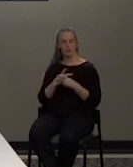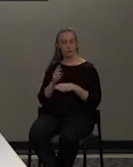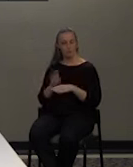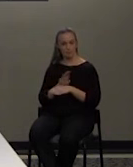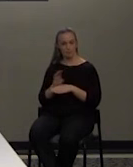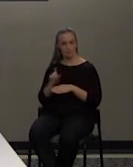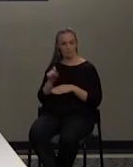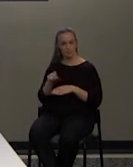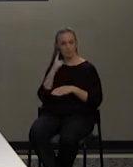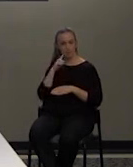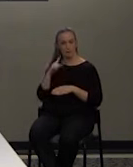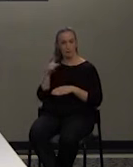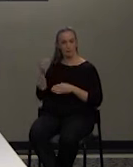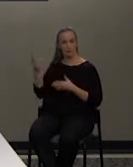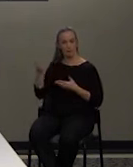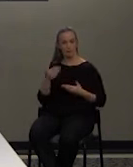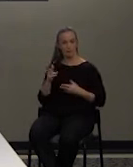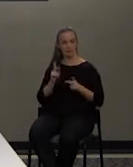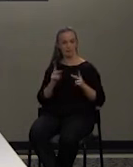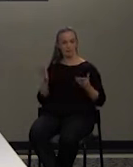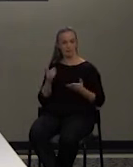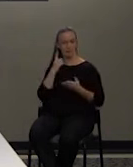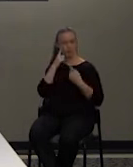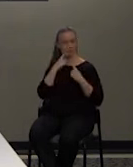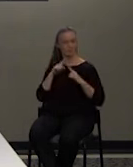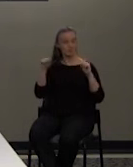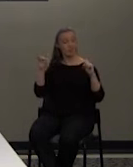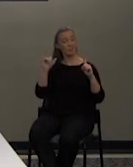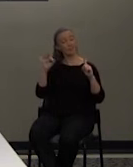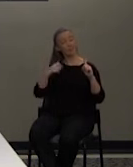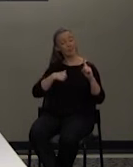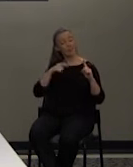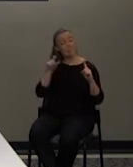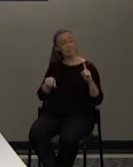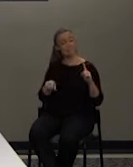in place to be able to make it work. If I need